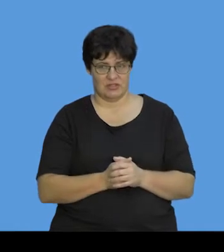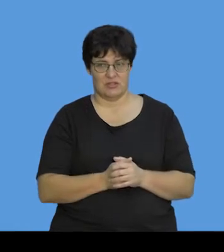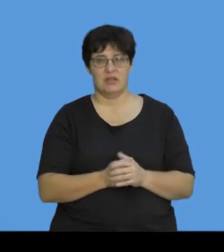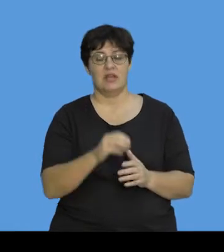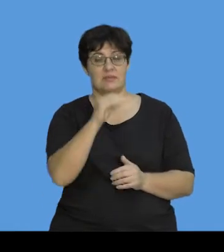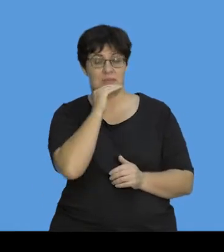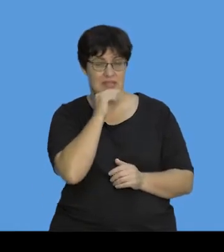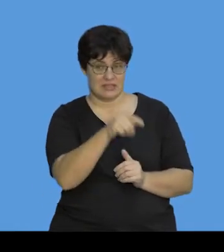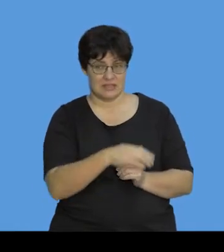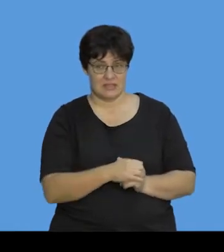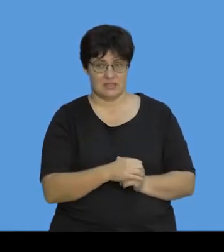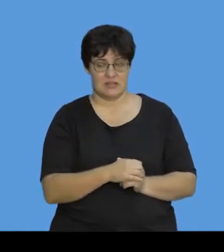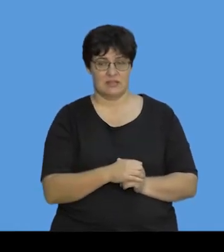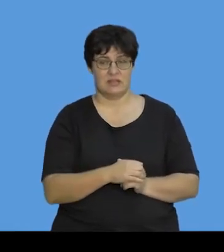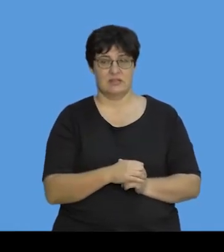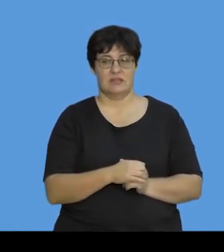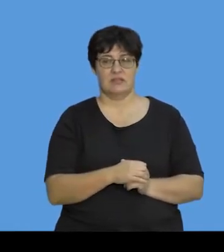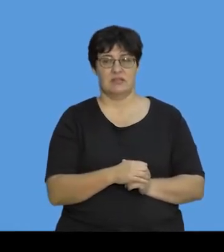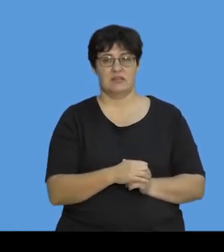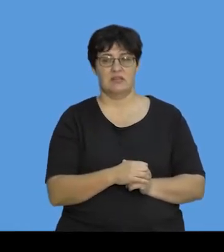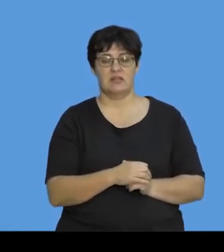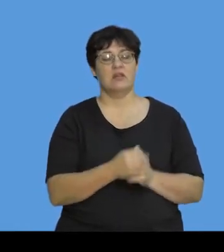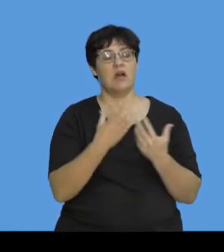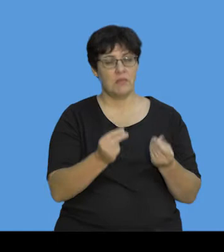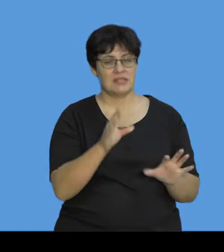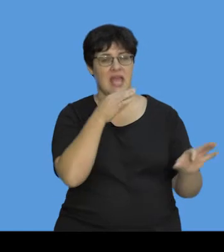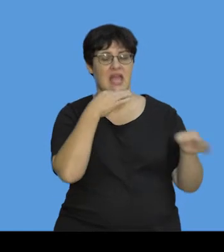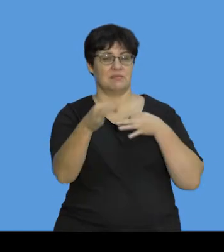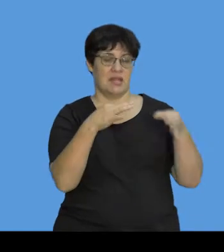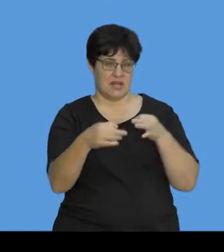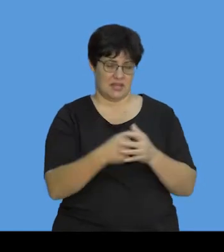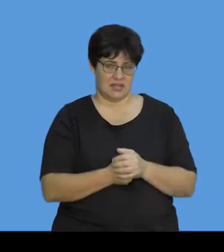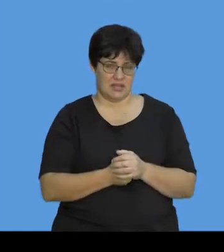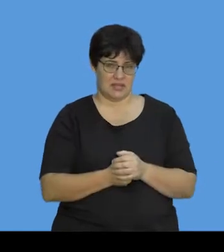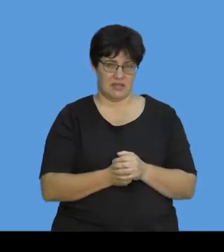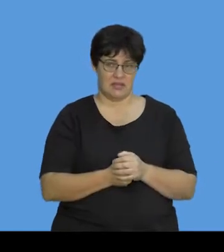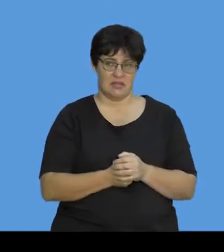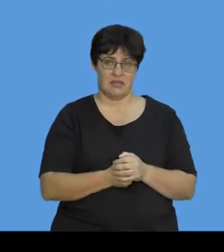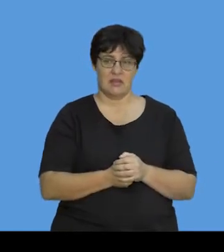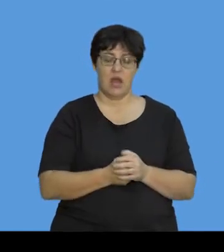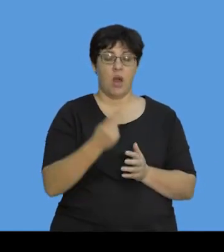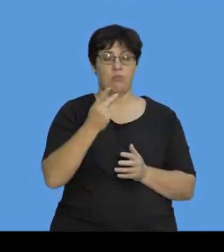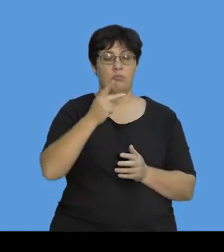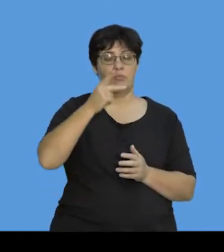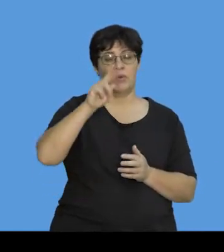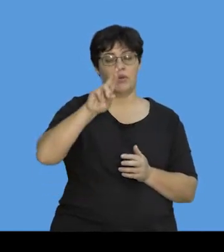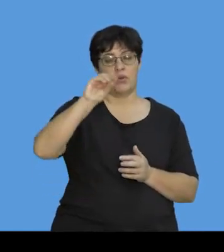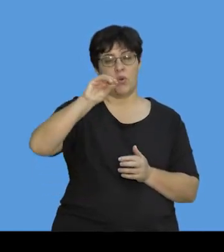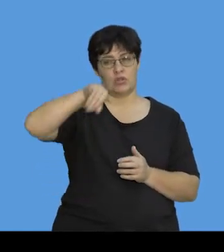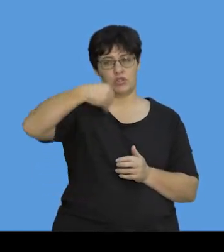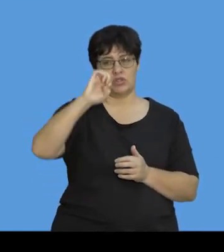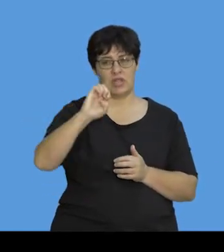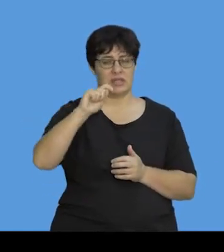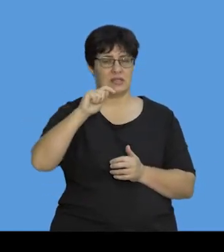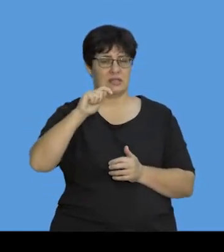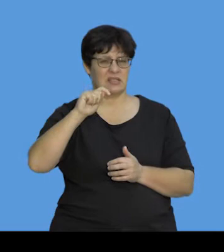Definition. Here we go. We're going to have to define what is a projectile. Where does it go?